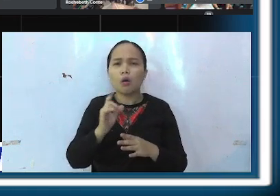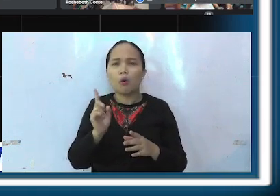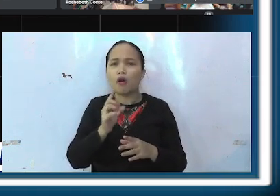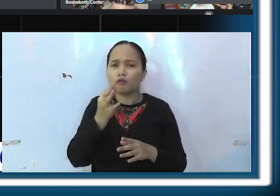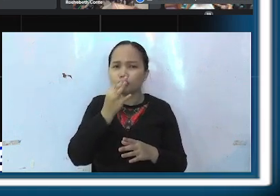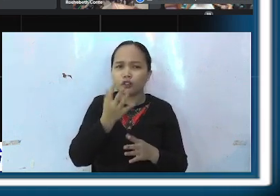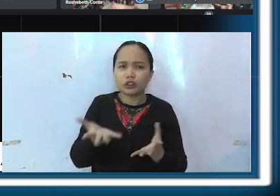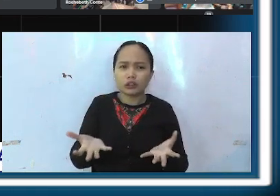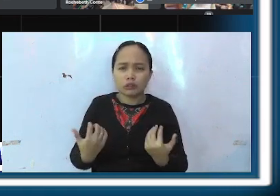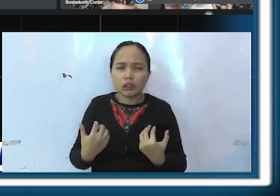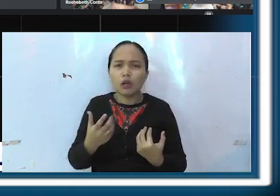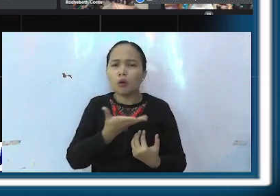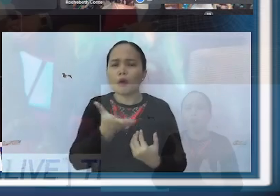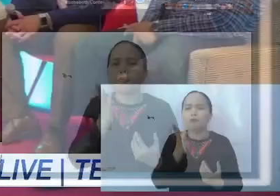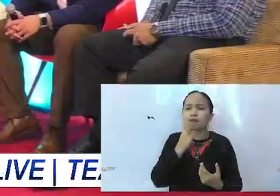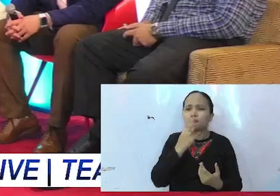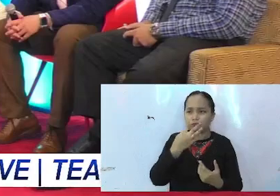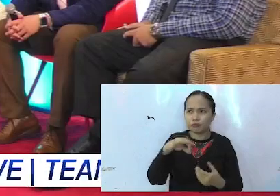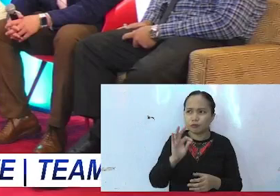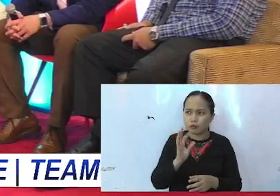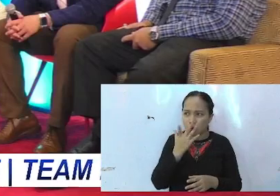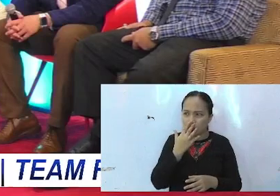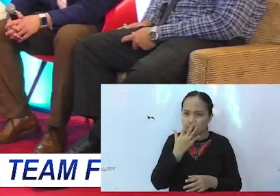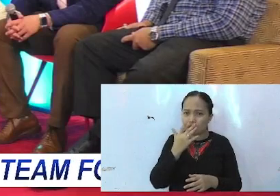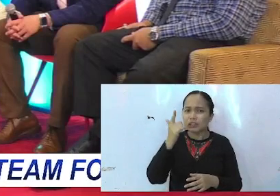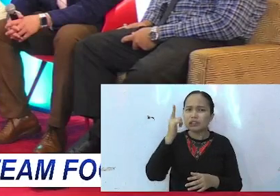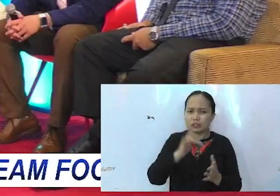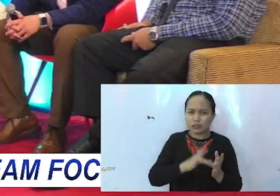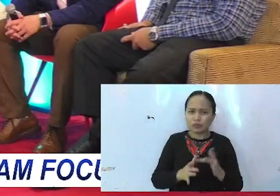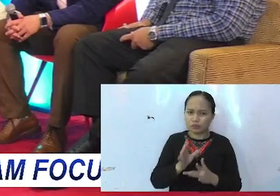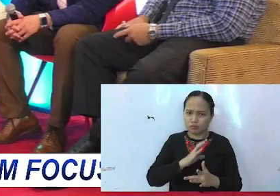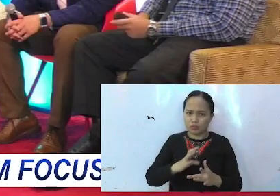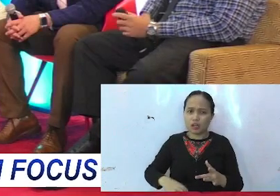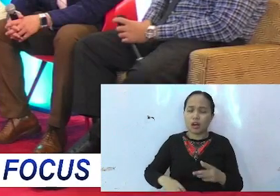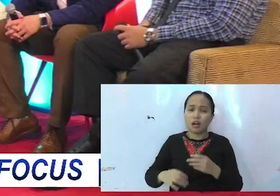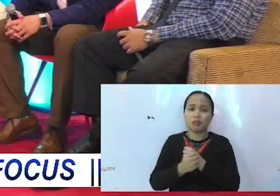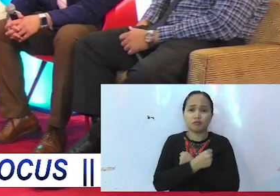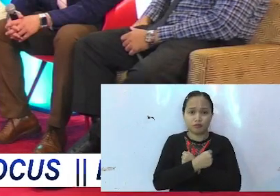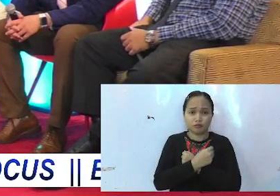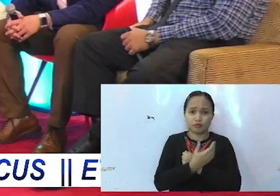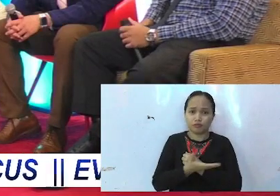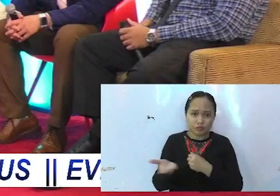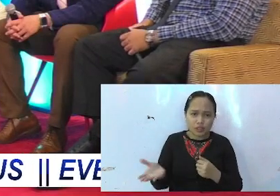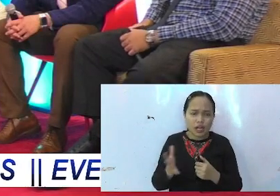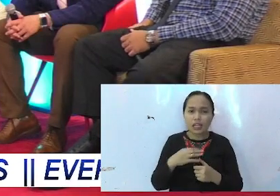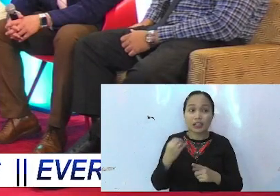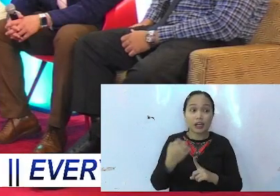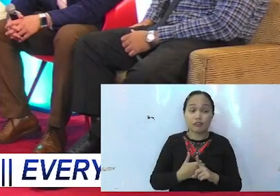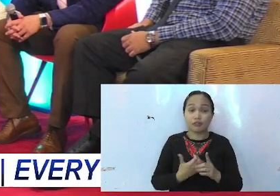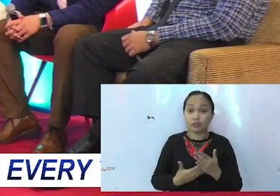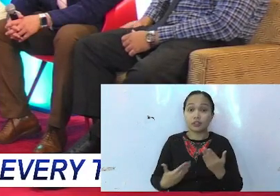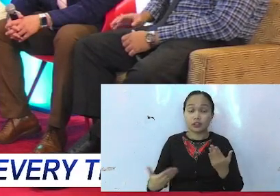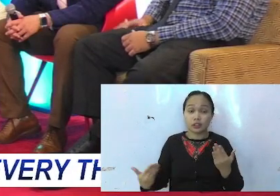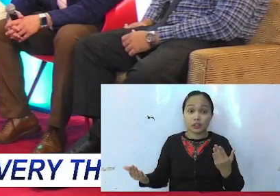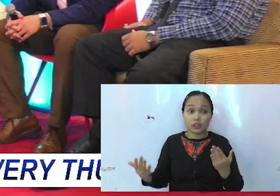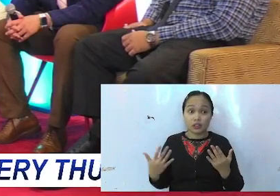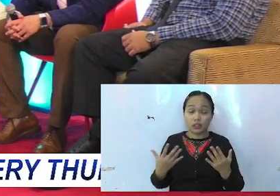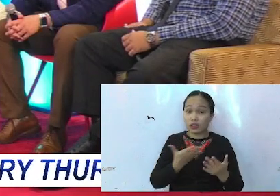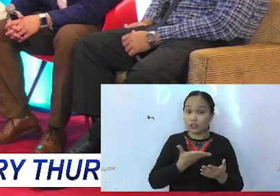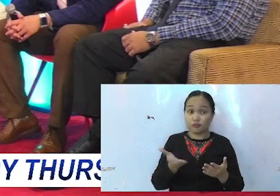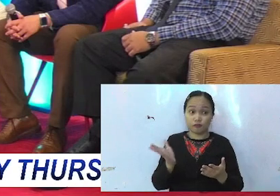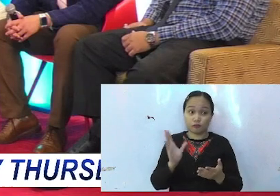like. He knows what's your favorite color. Jesus Christ loves you. All right? Everything if you never want to